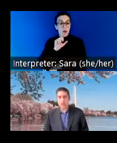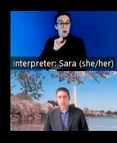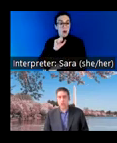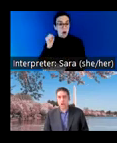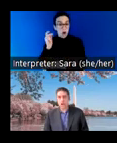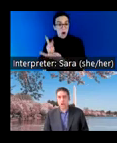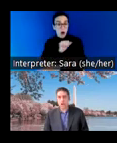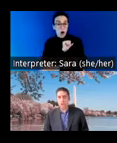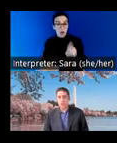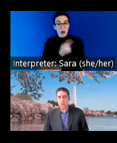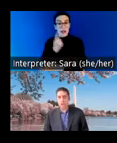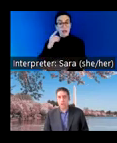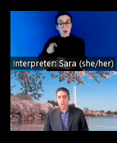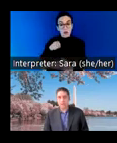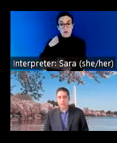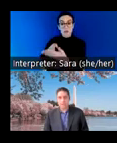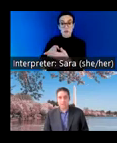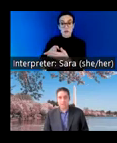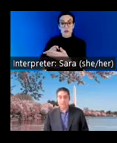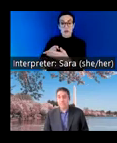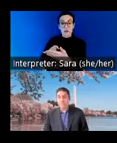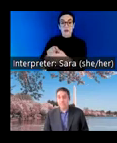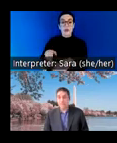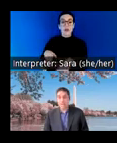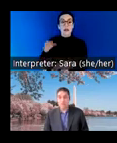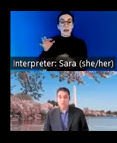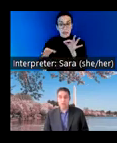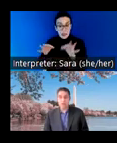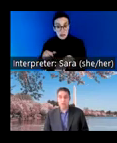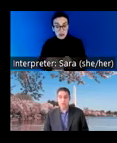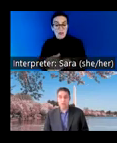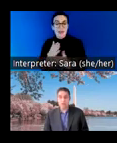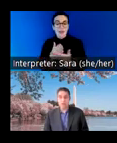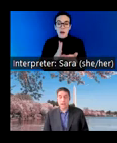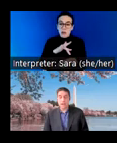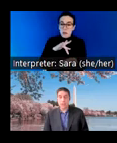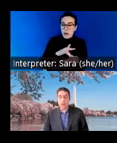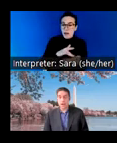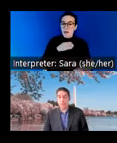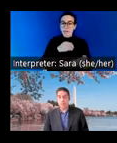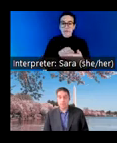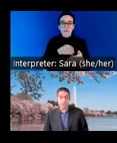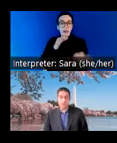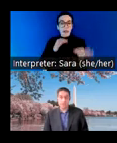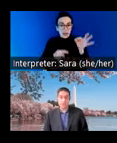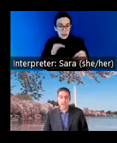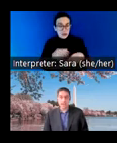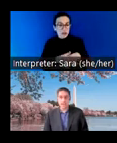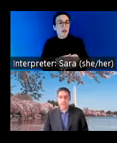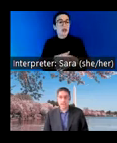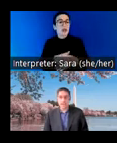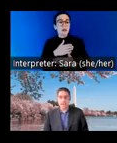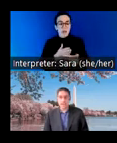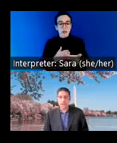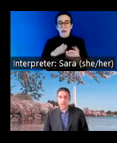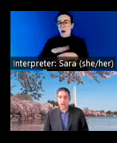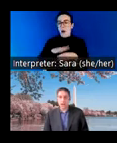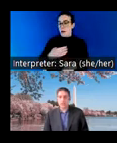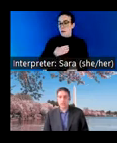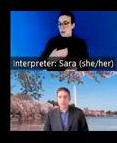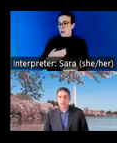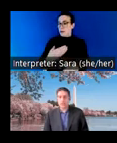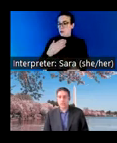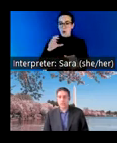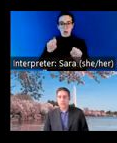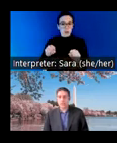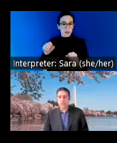of which are in the midst of litigation, others that we're on appeal, so they may be in any stage.